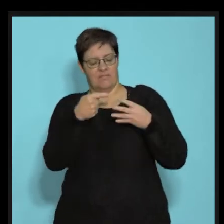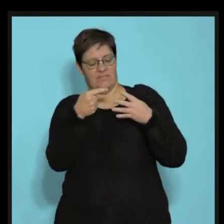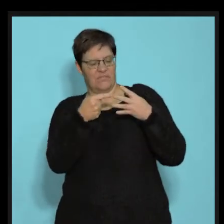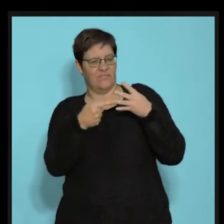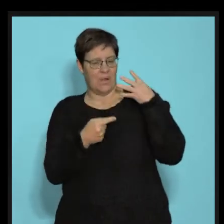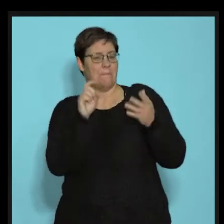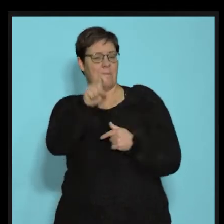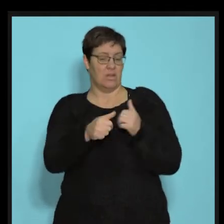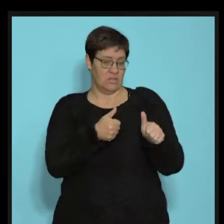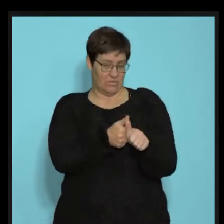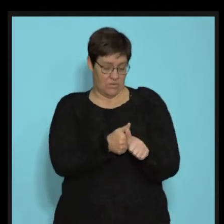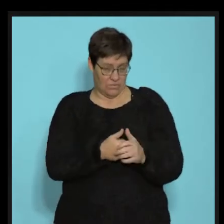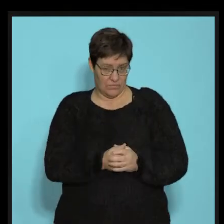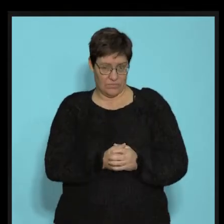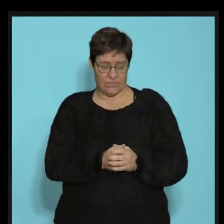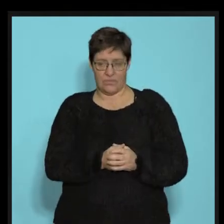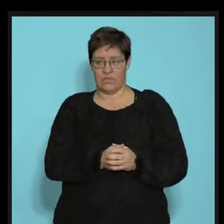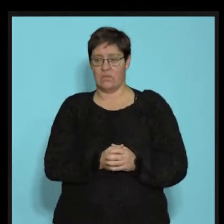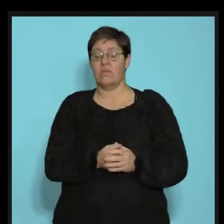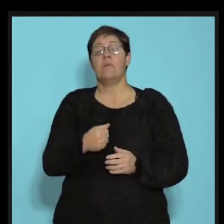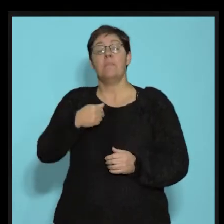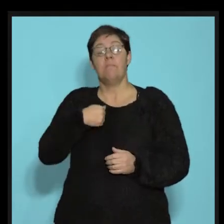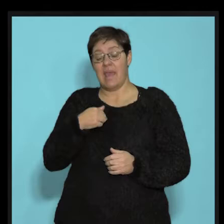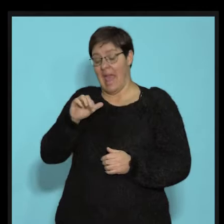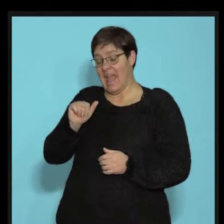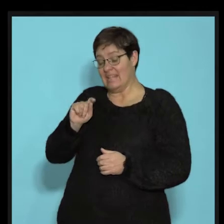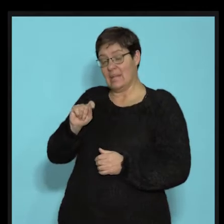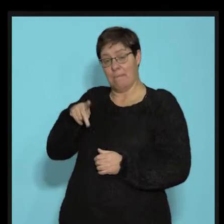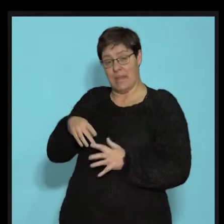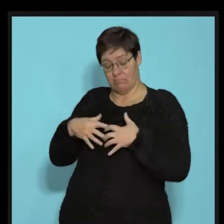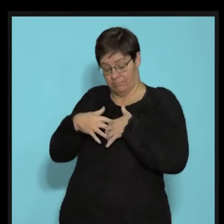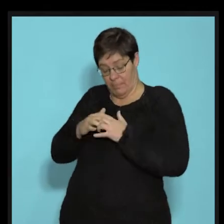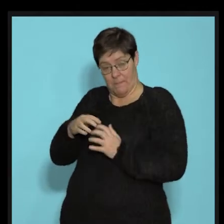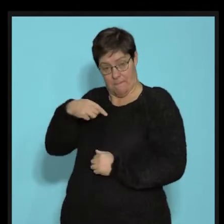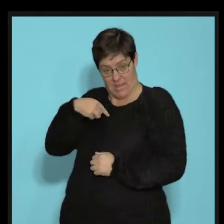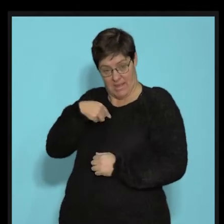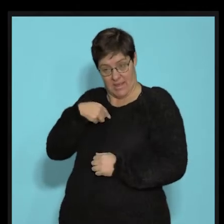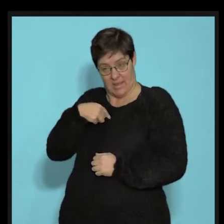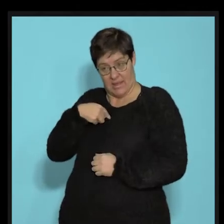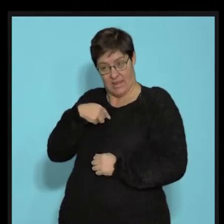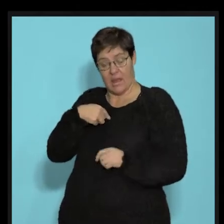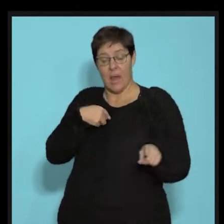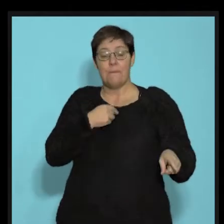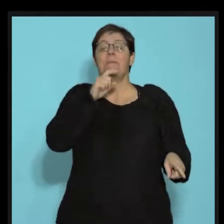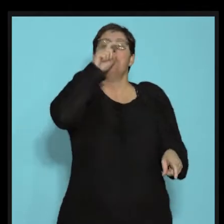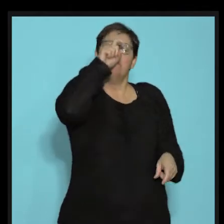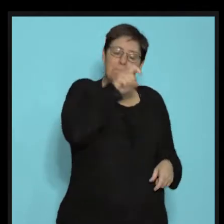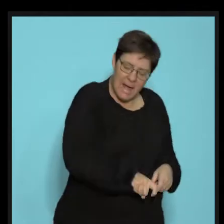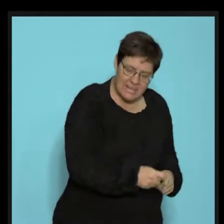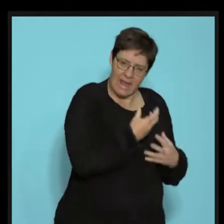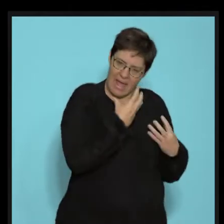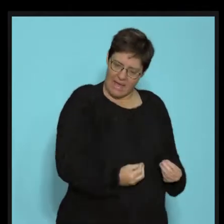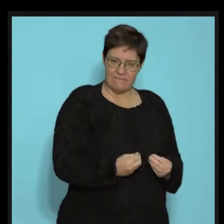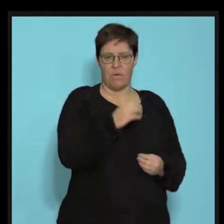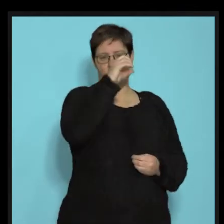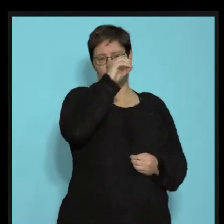do I mean by that? Very simply, for me to make this ATP, I have to